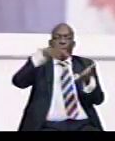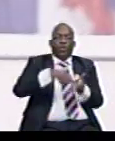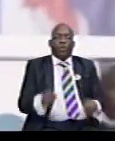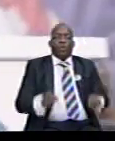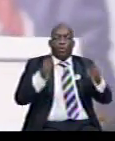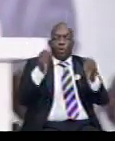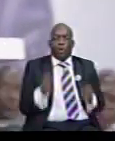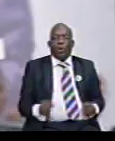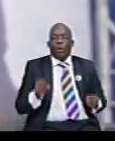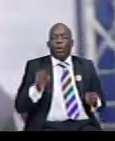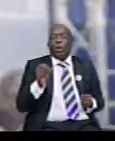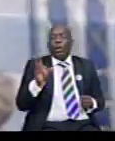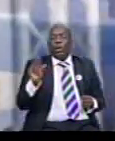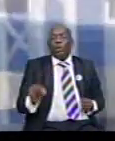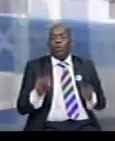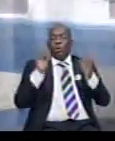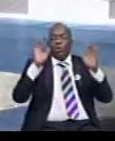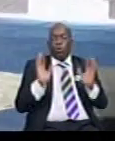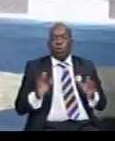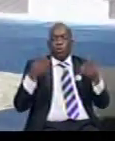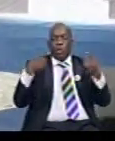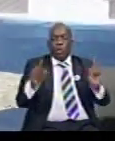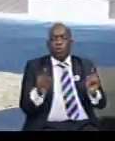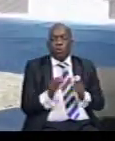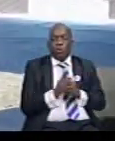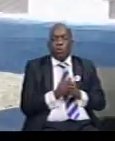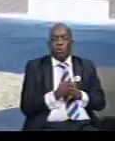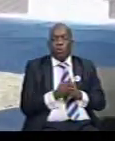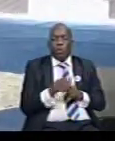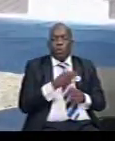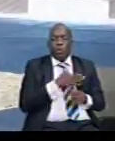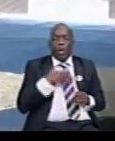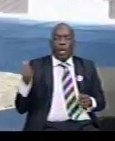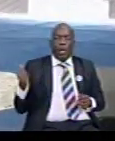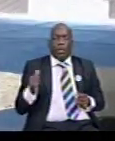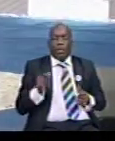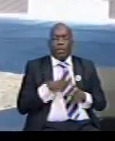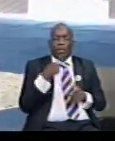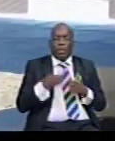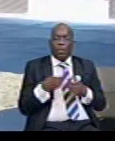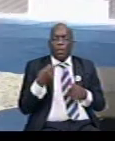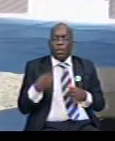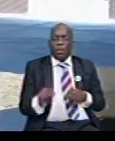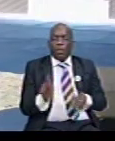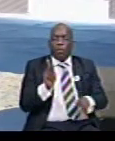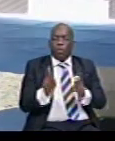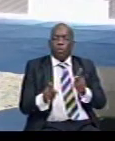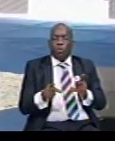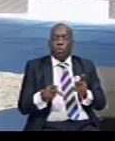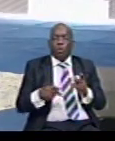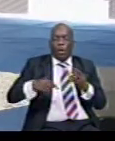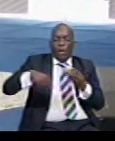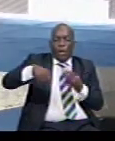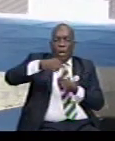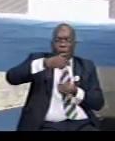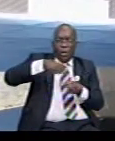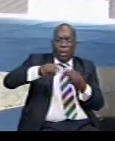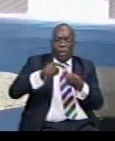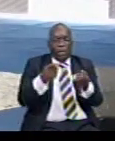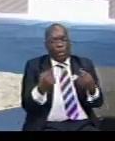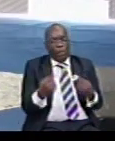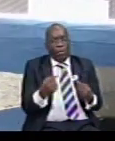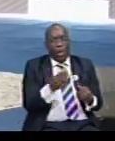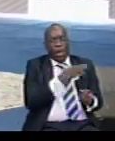no miracle happened. And then the people all around, they came, they said, what is